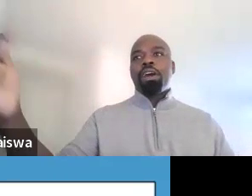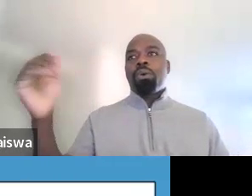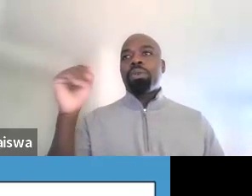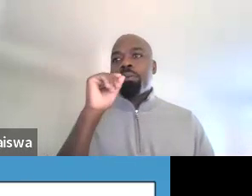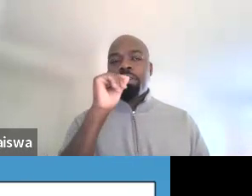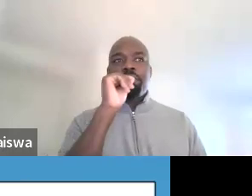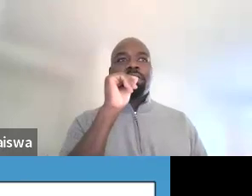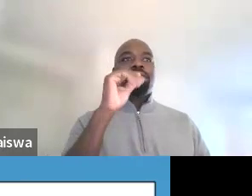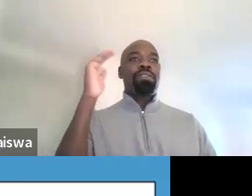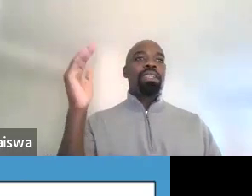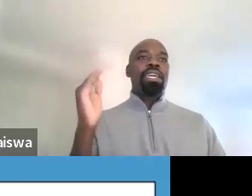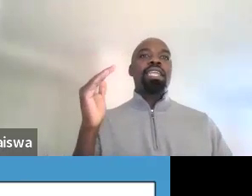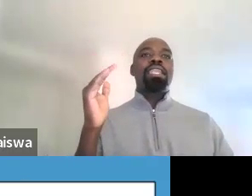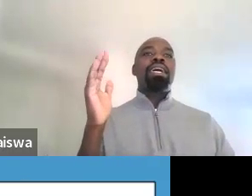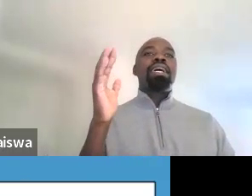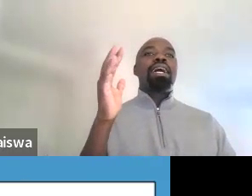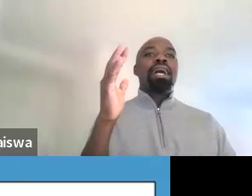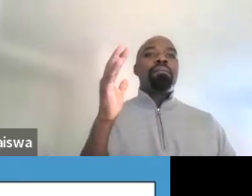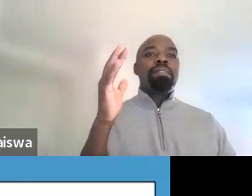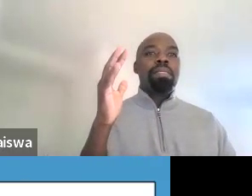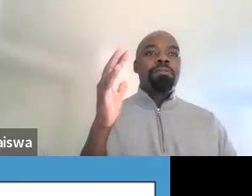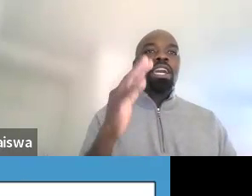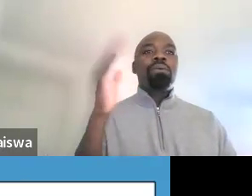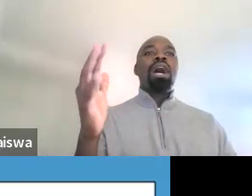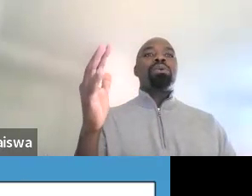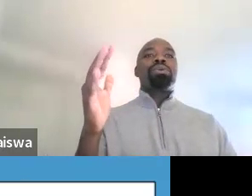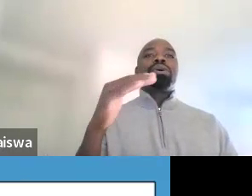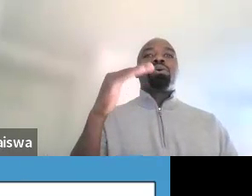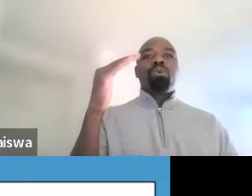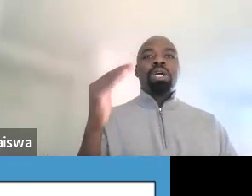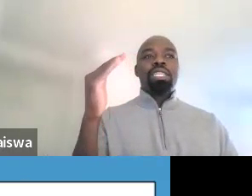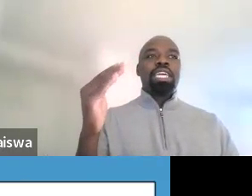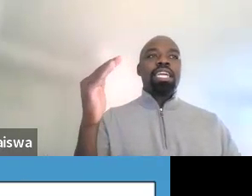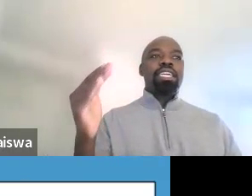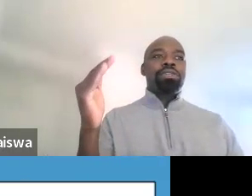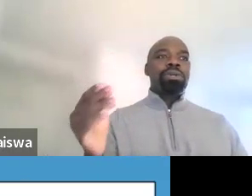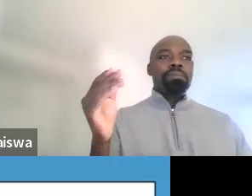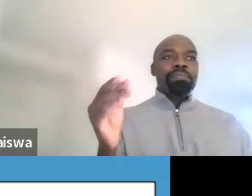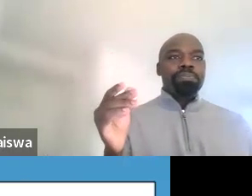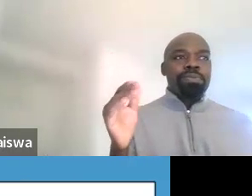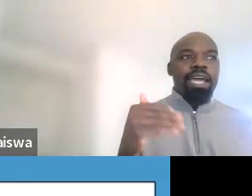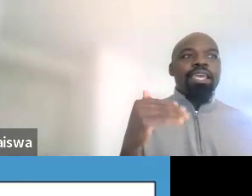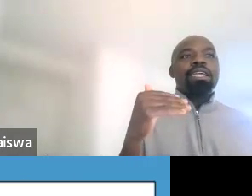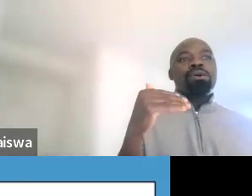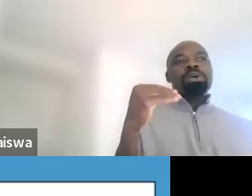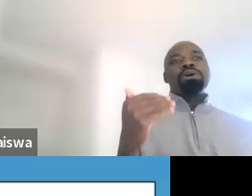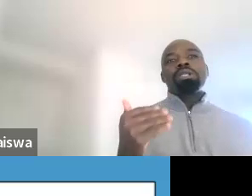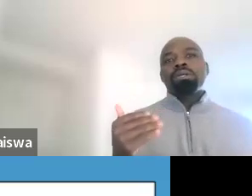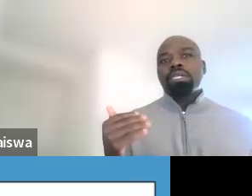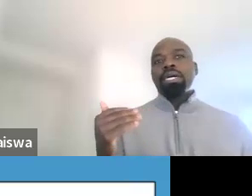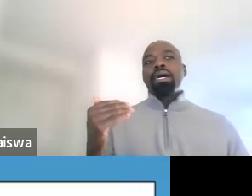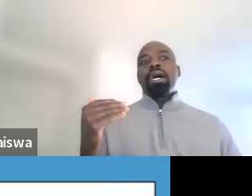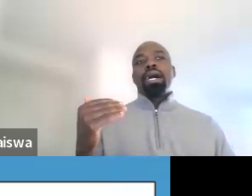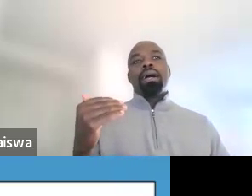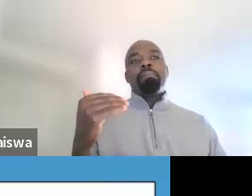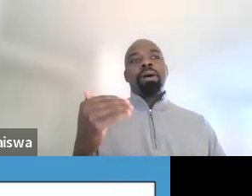for their own reference so that they can figure out what they need to do. And then we